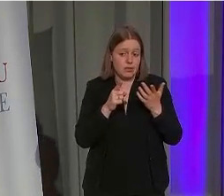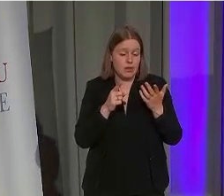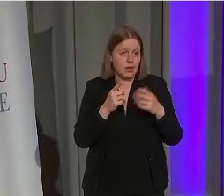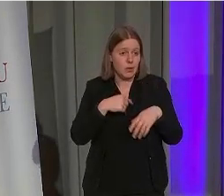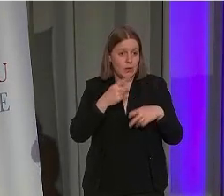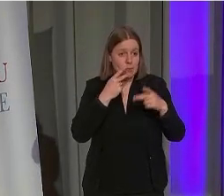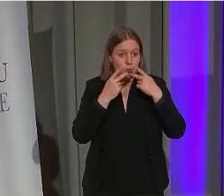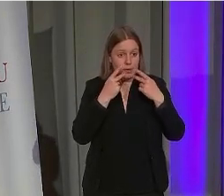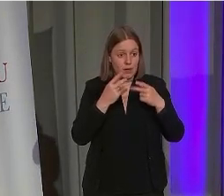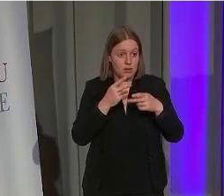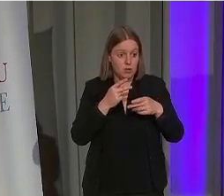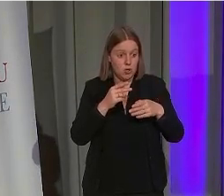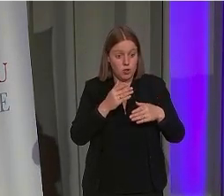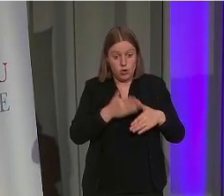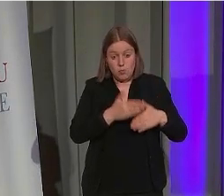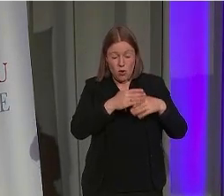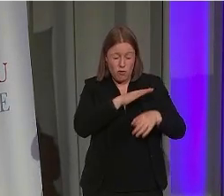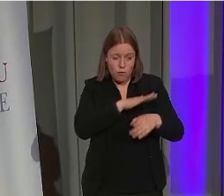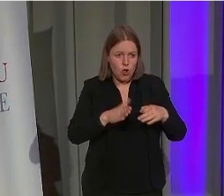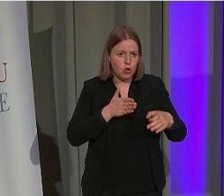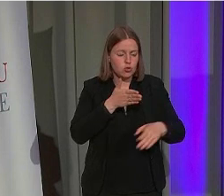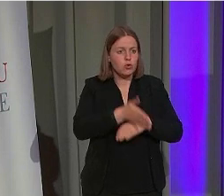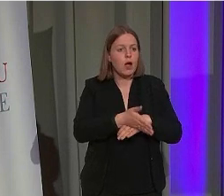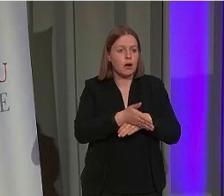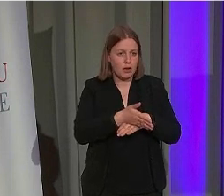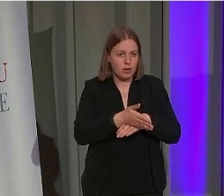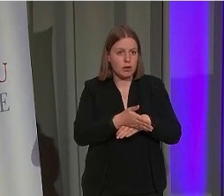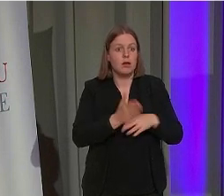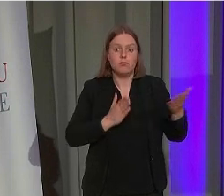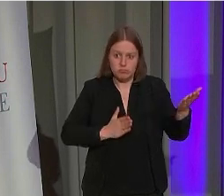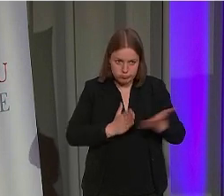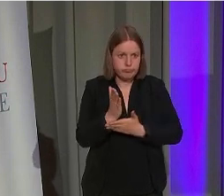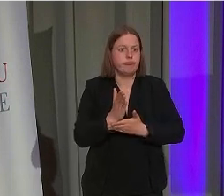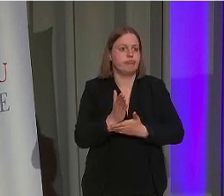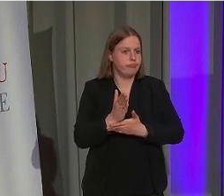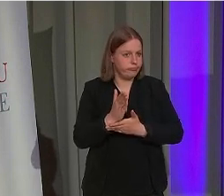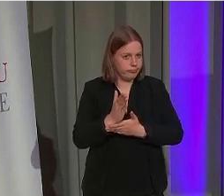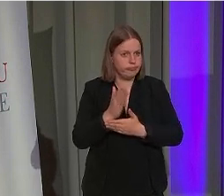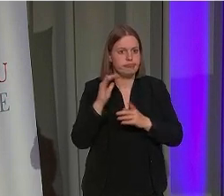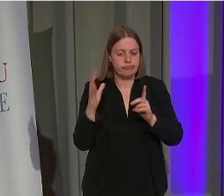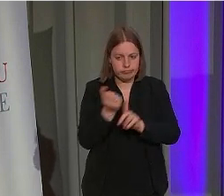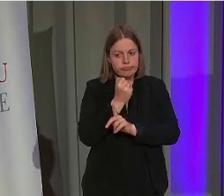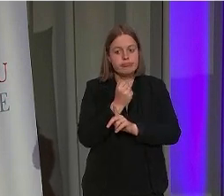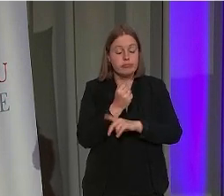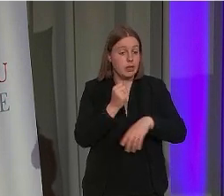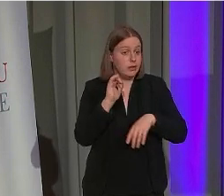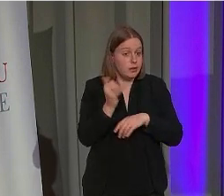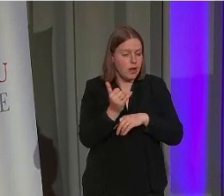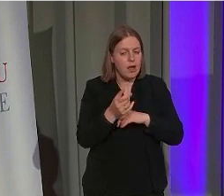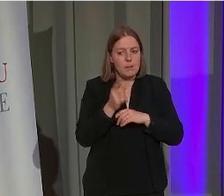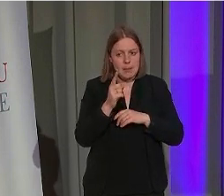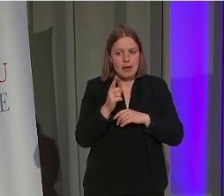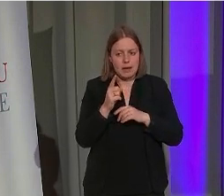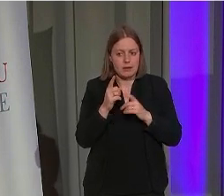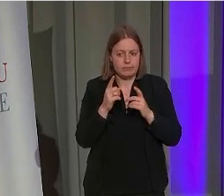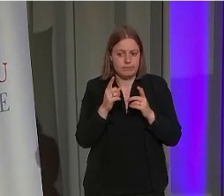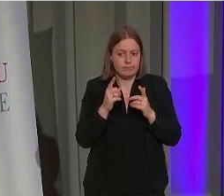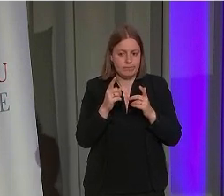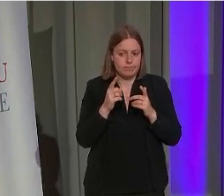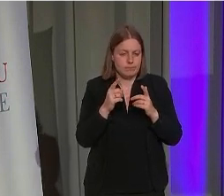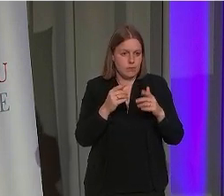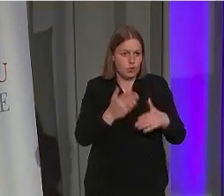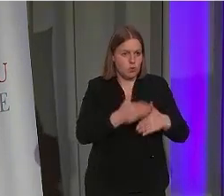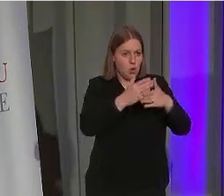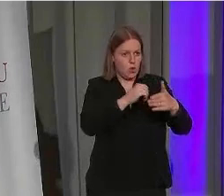we had the same ambition there. We wanted to make the whole building fully accessible, and we succeeded in that mission. Again, the